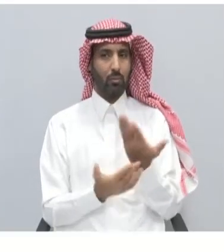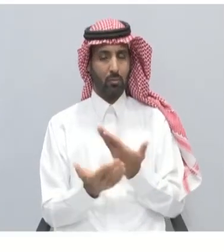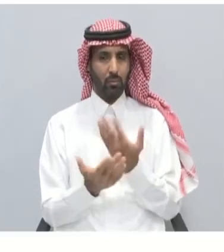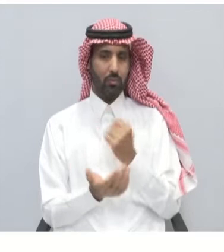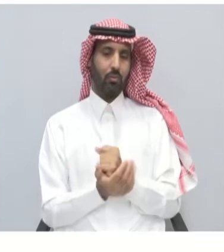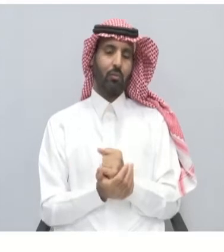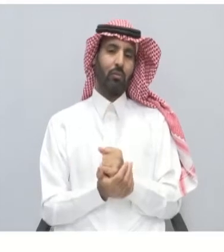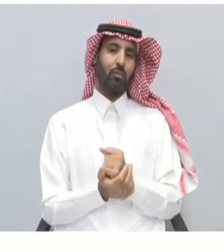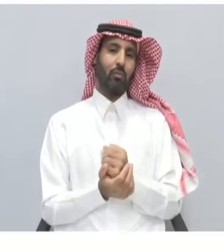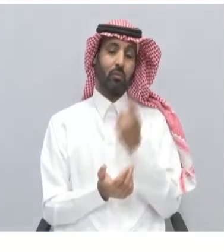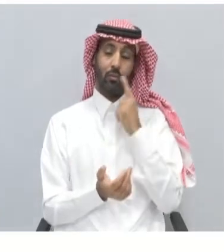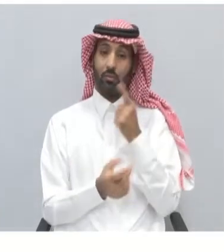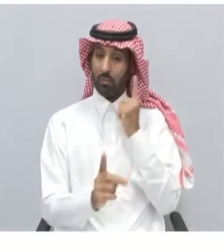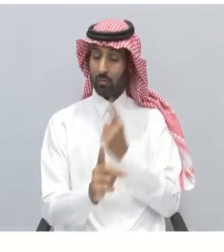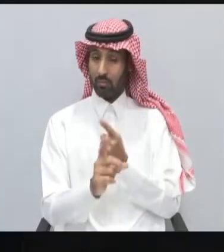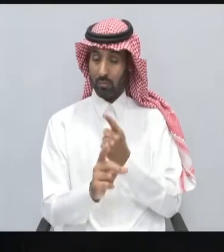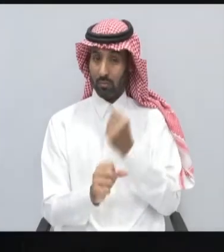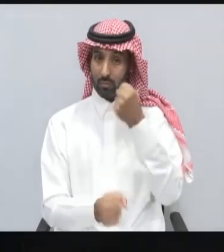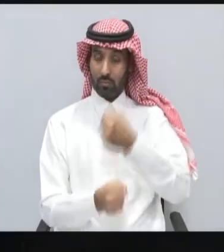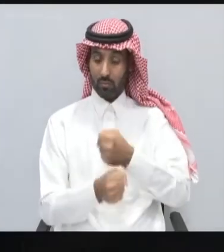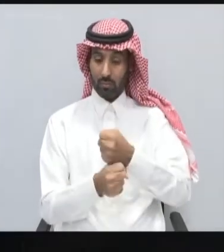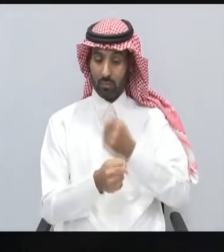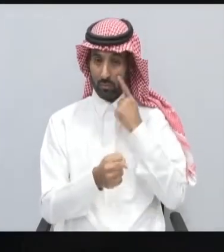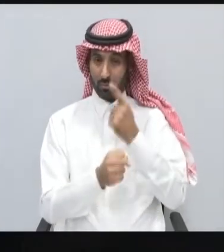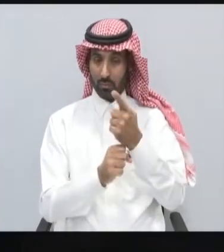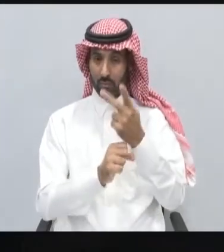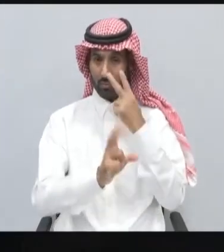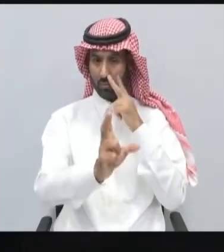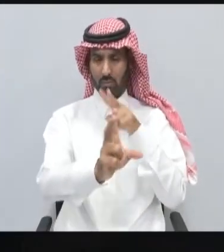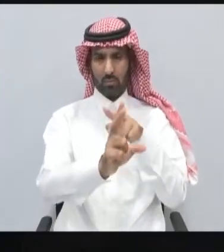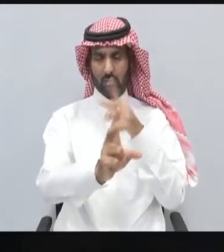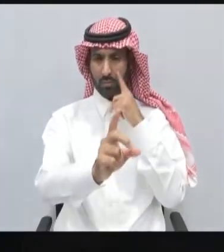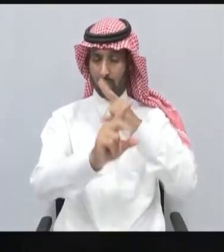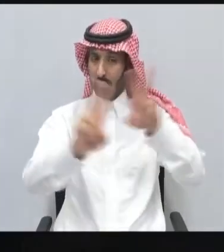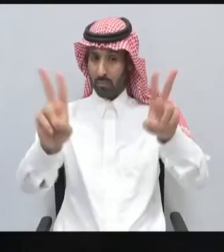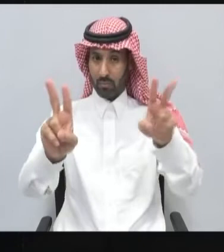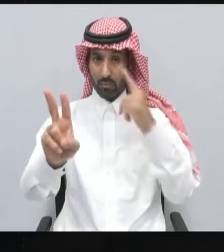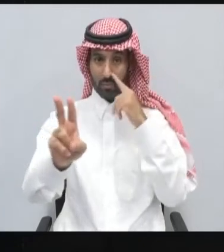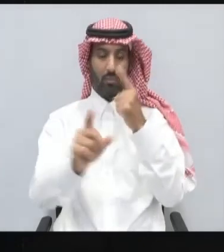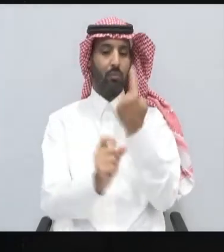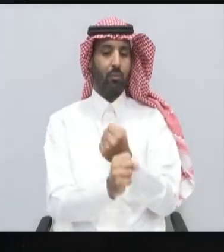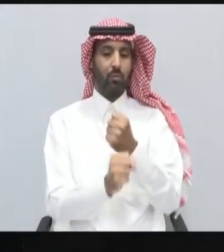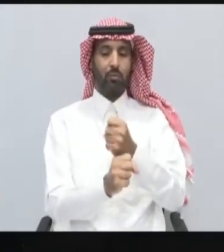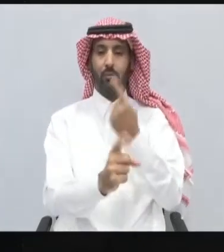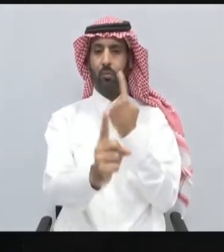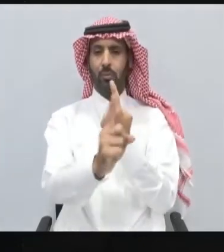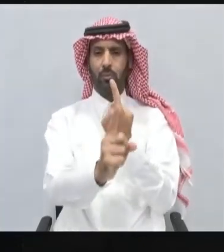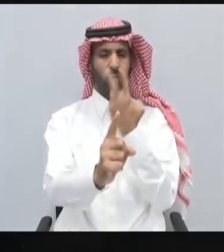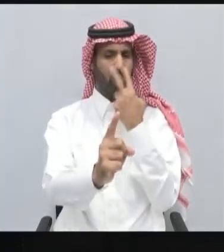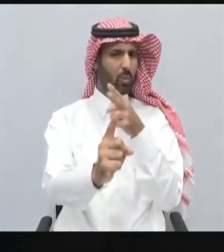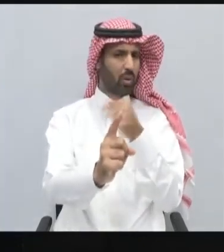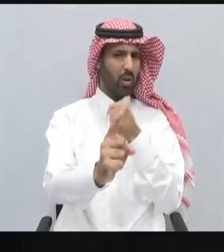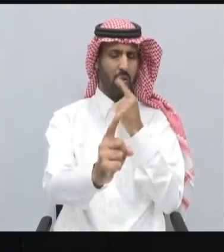look. So when someone's standing and you have something, you're watching something, and someone standing in front, you can